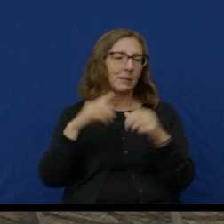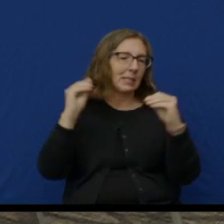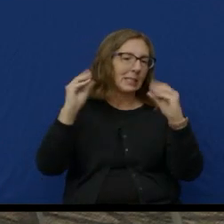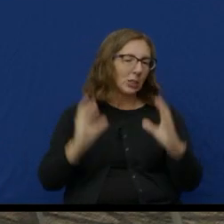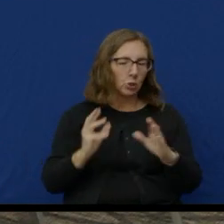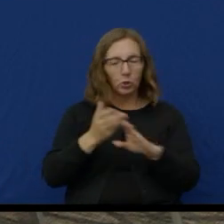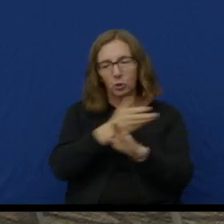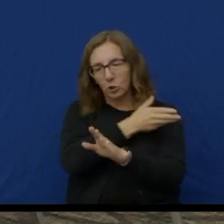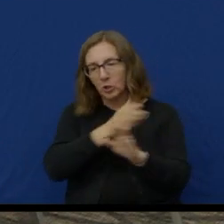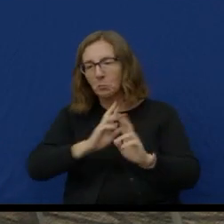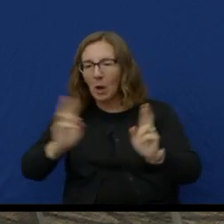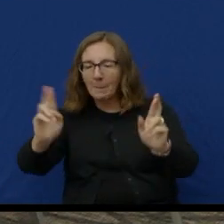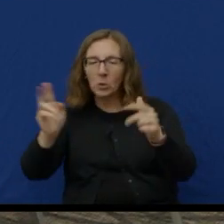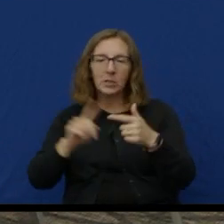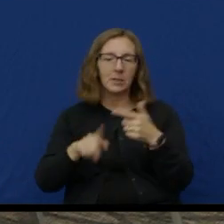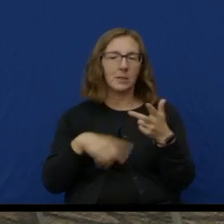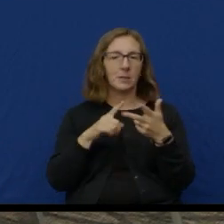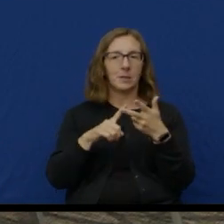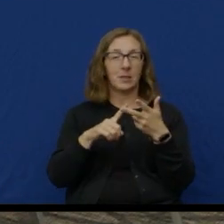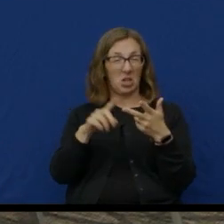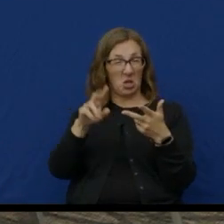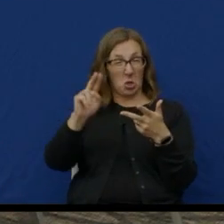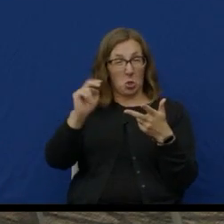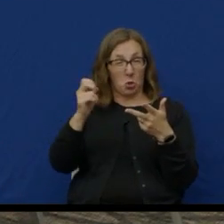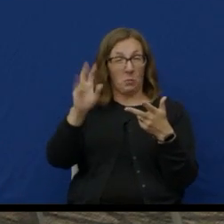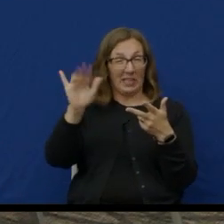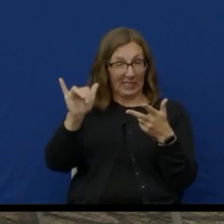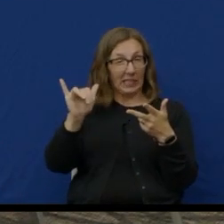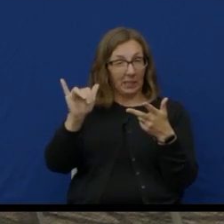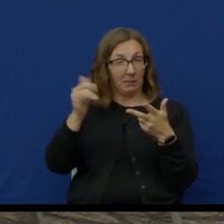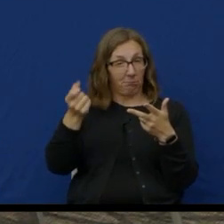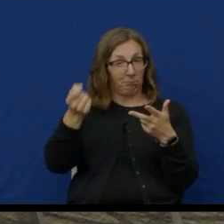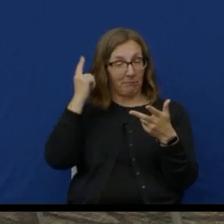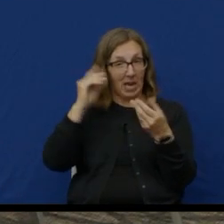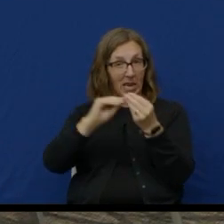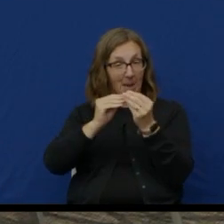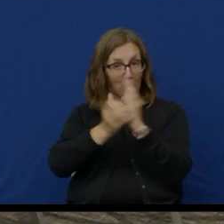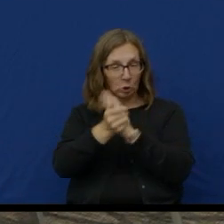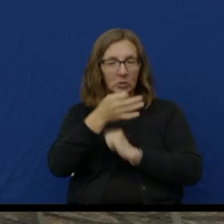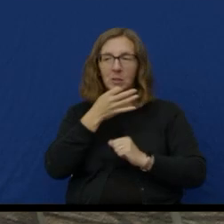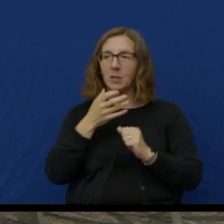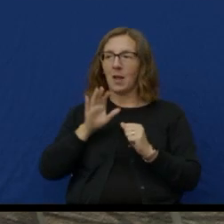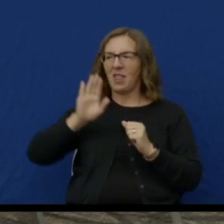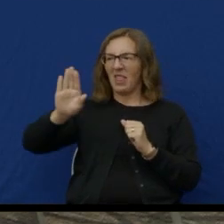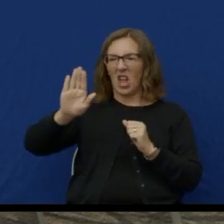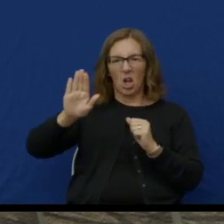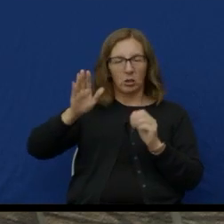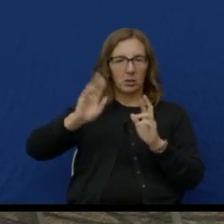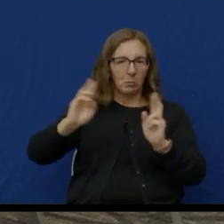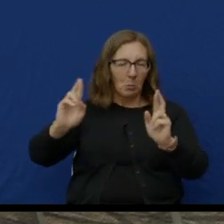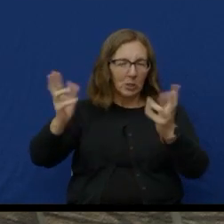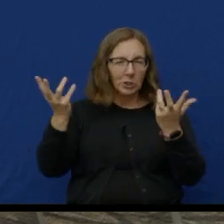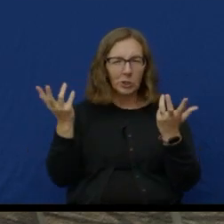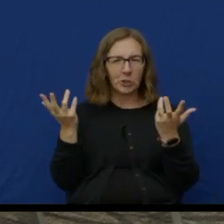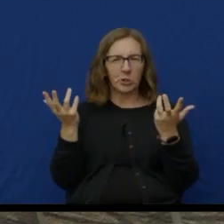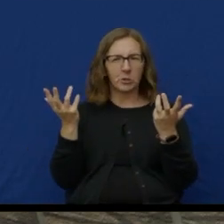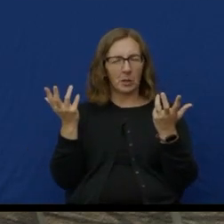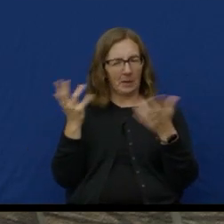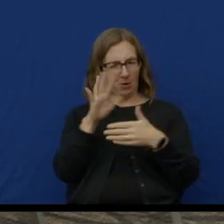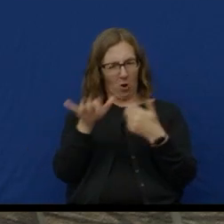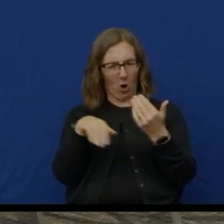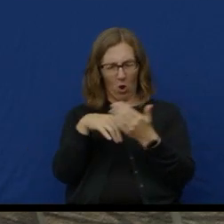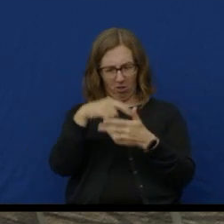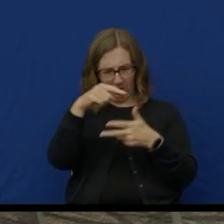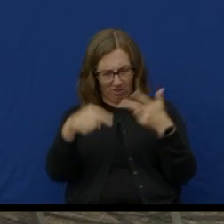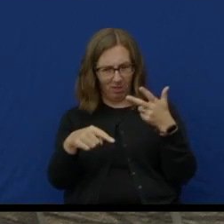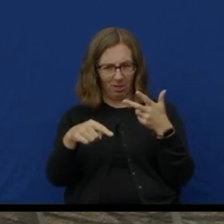preparation, the issue of numeracy, which is going to bear on preparation, and both of those have